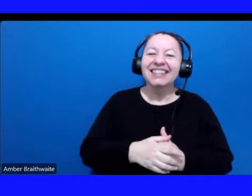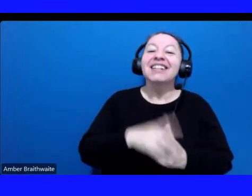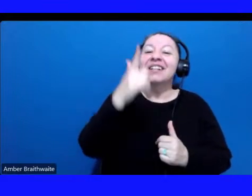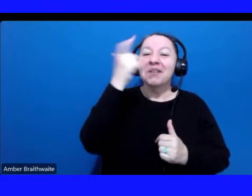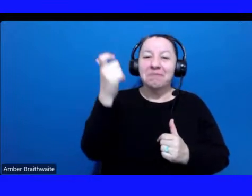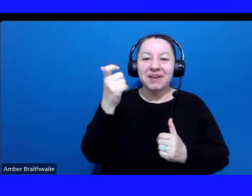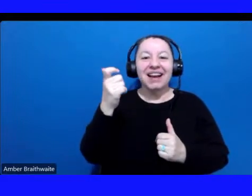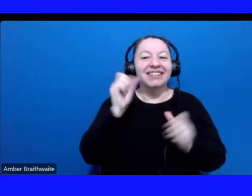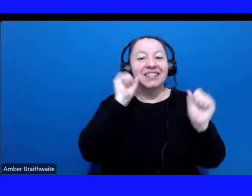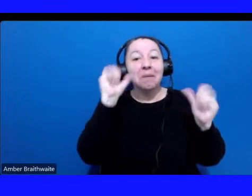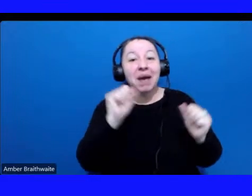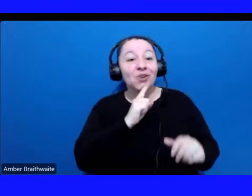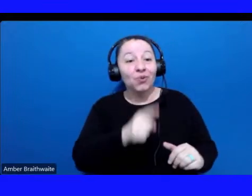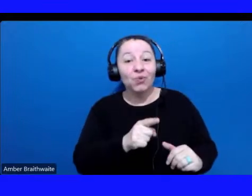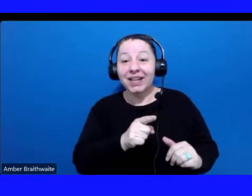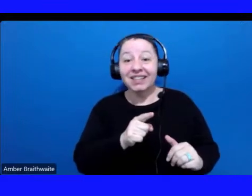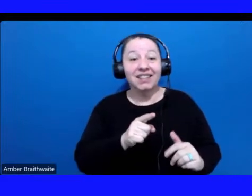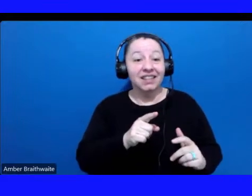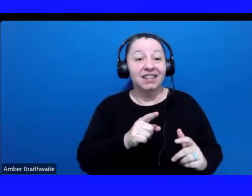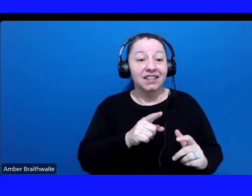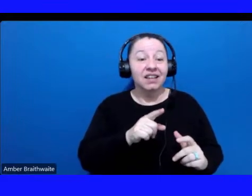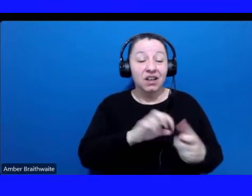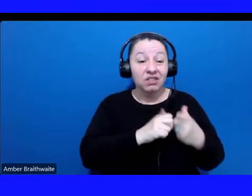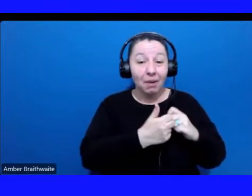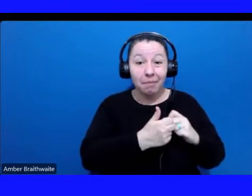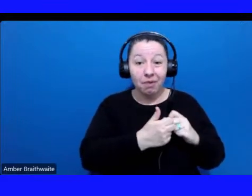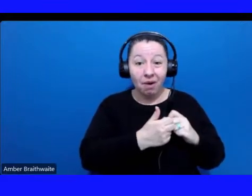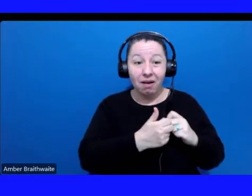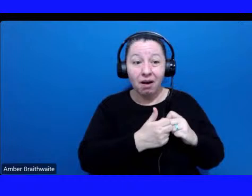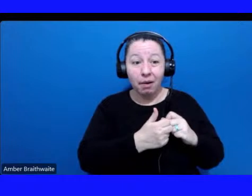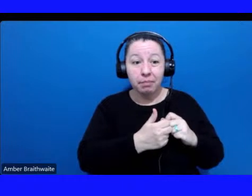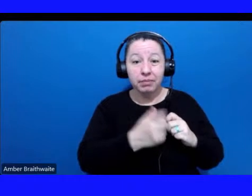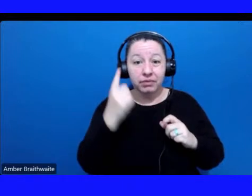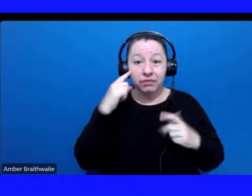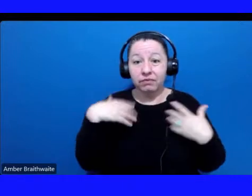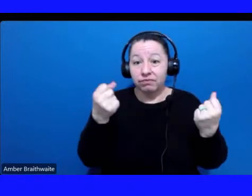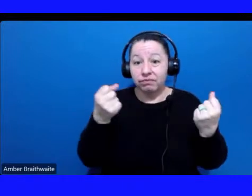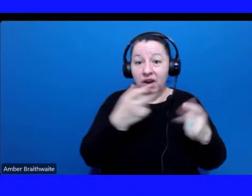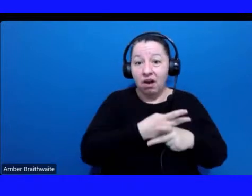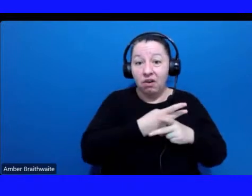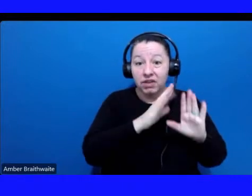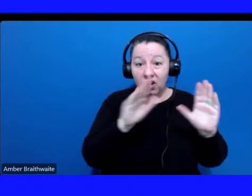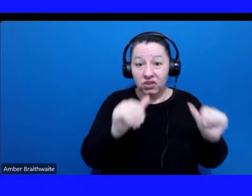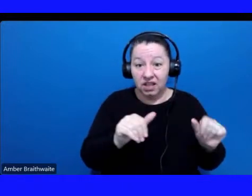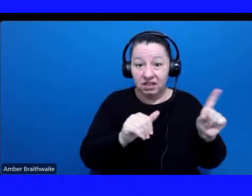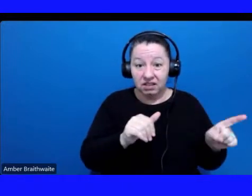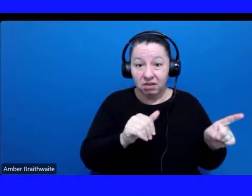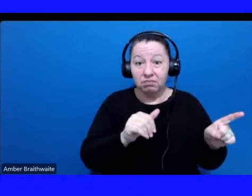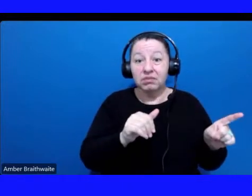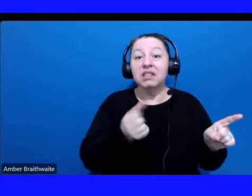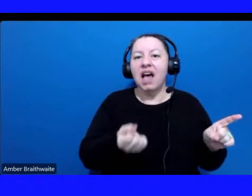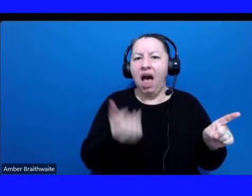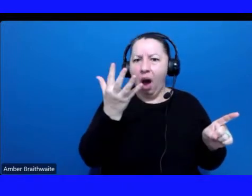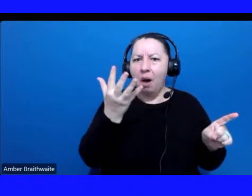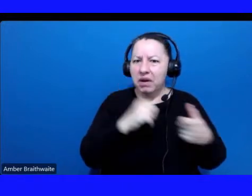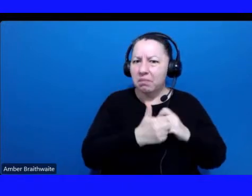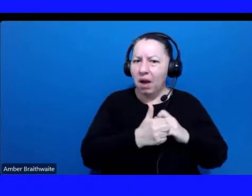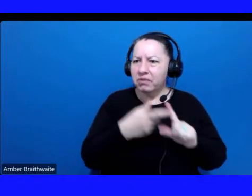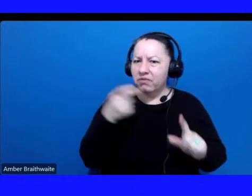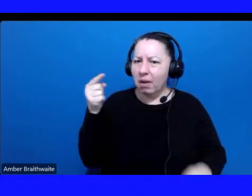idea patient comes, patient gets test, patient gets diagnosis, patient